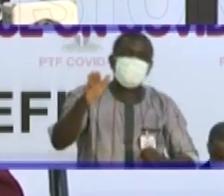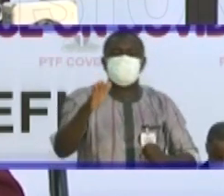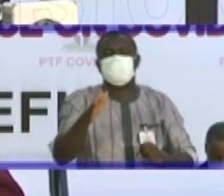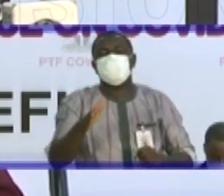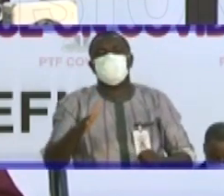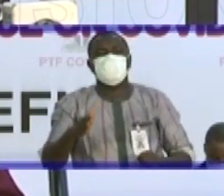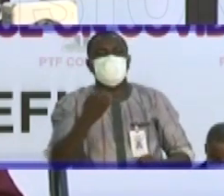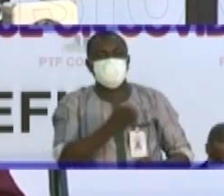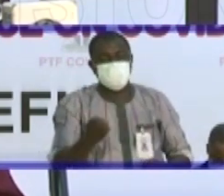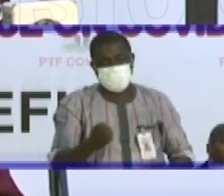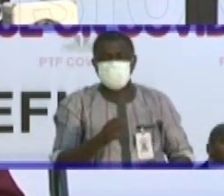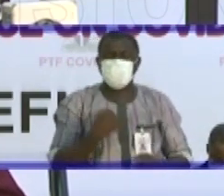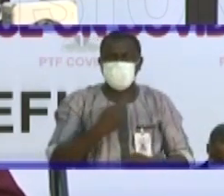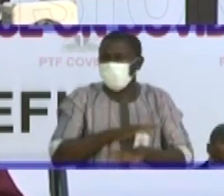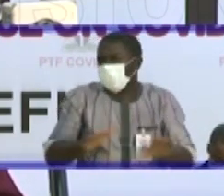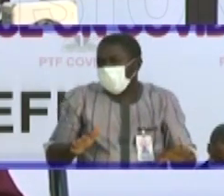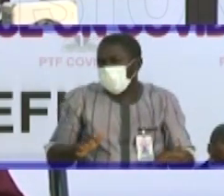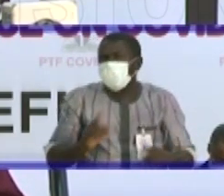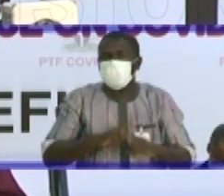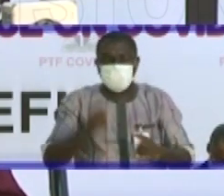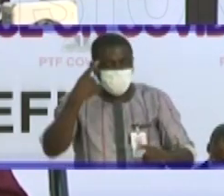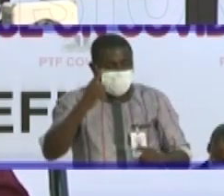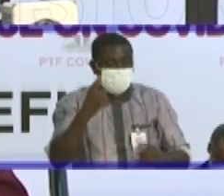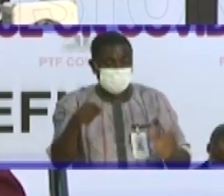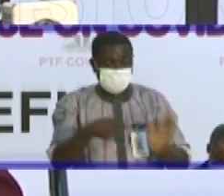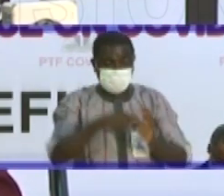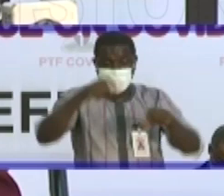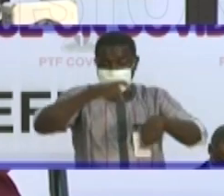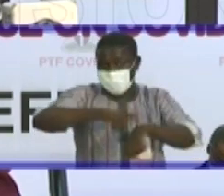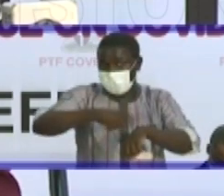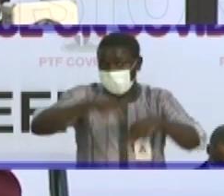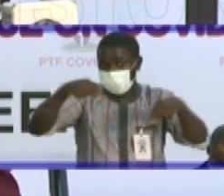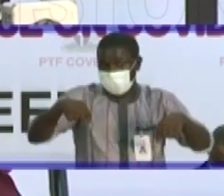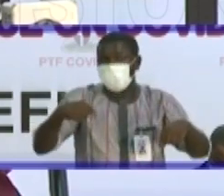have enough for the purpose of it that we are in at this time. And